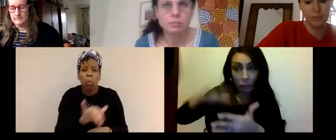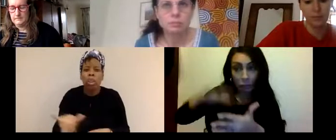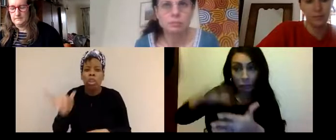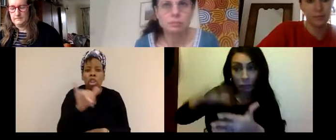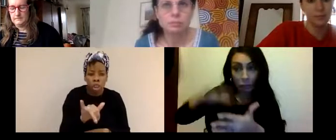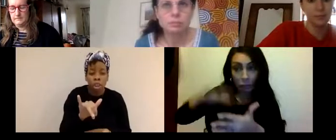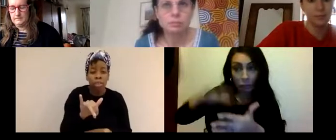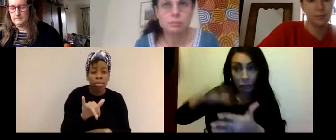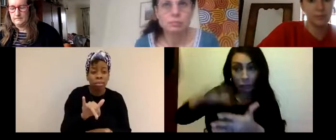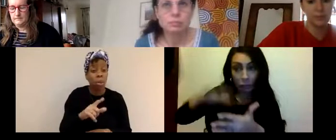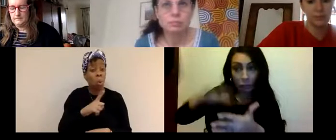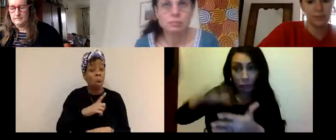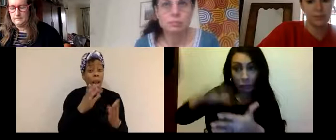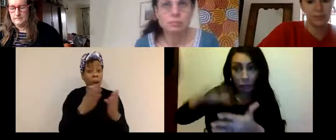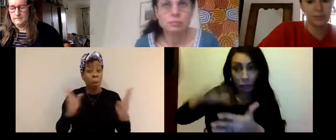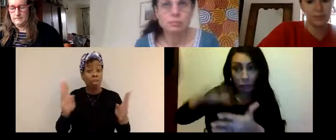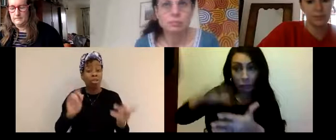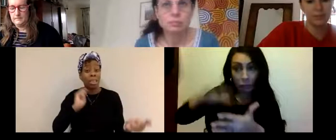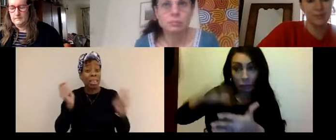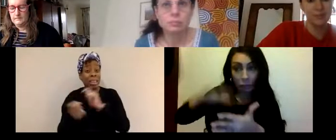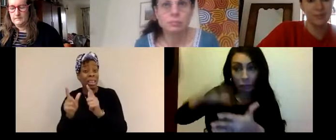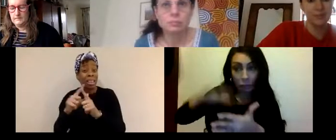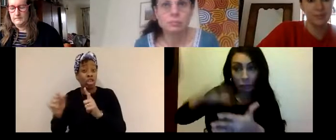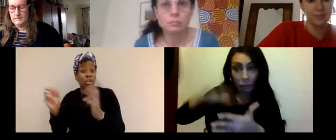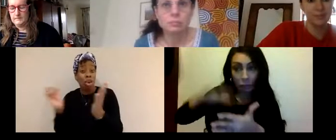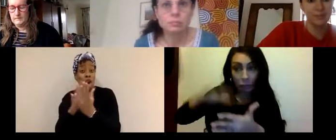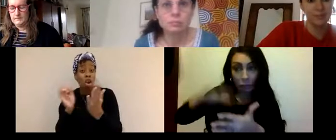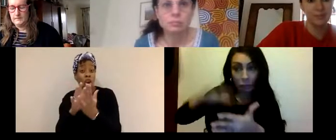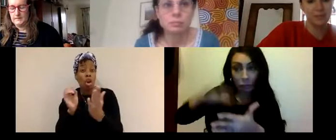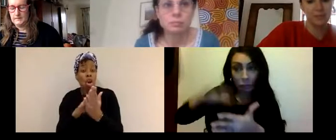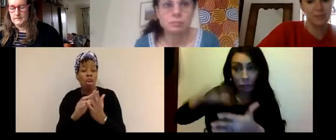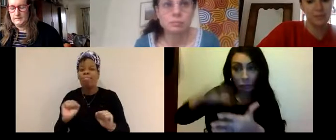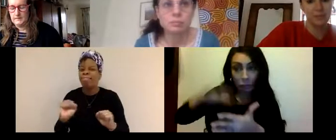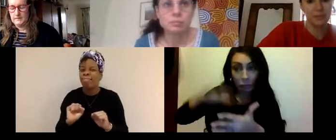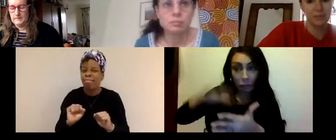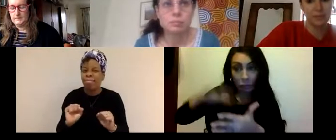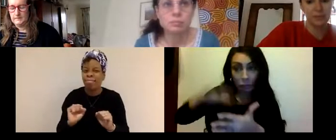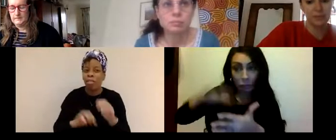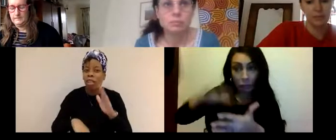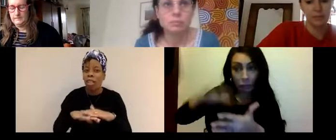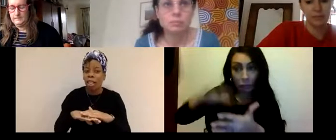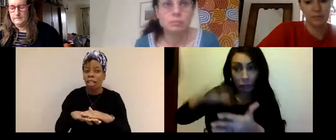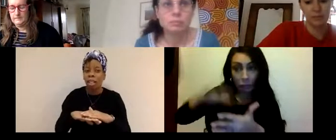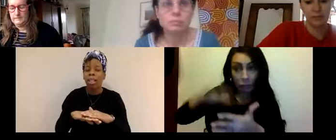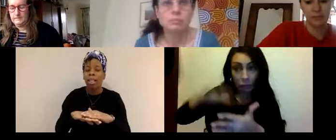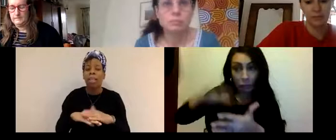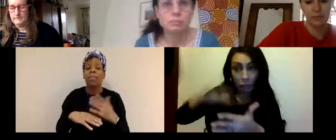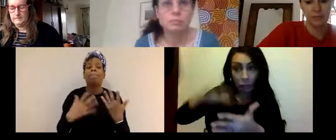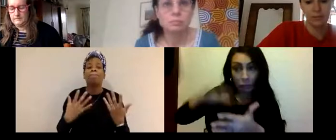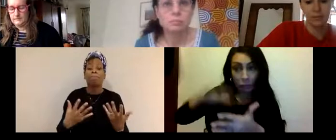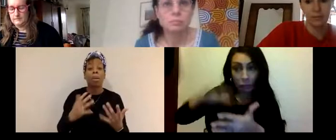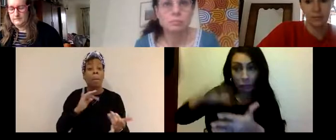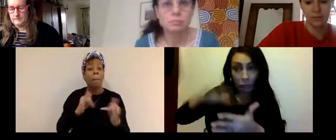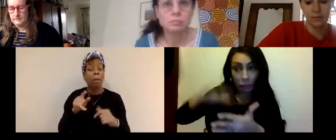because the collection's not completely digitized. It's not like you can have a list and go, right, I want to see this in this way on this day. But you might